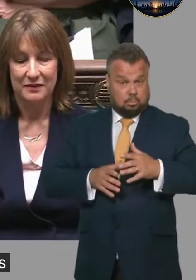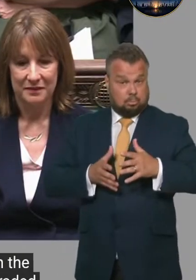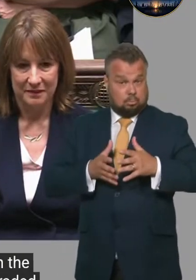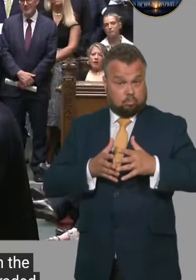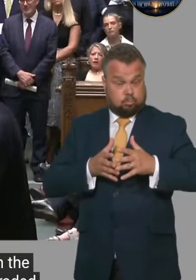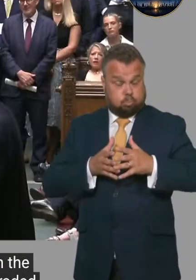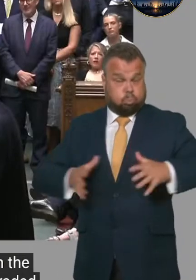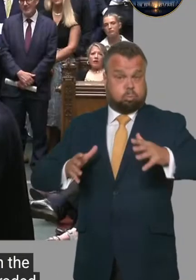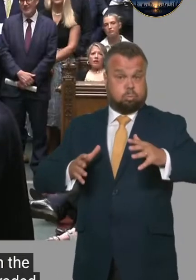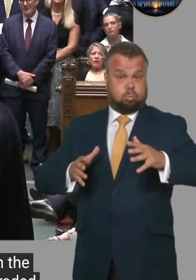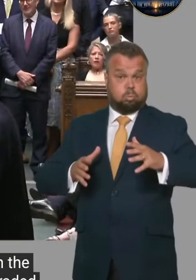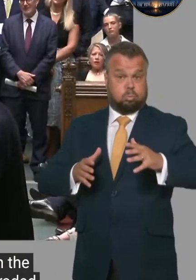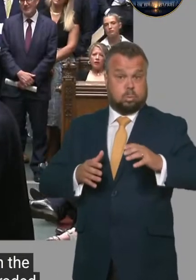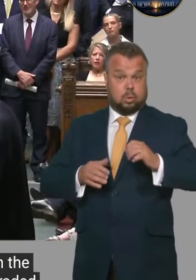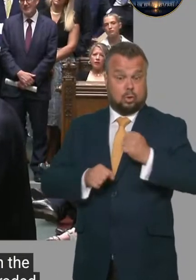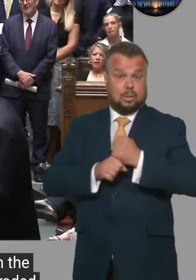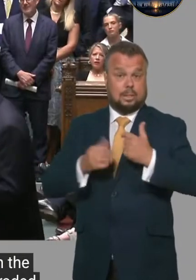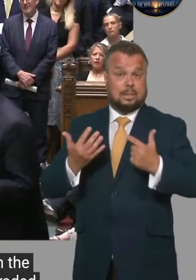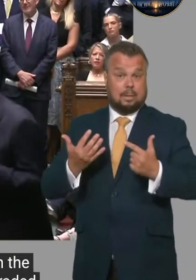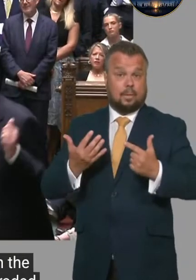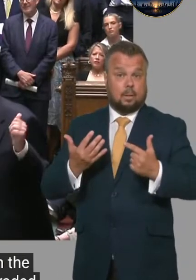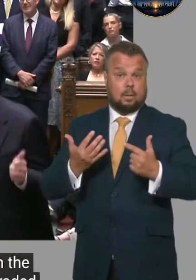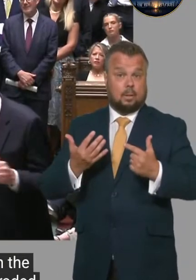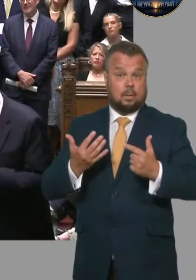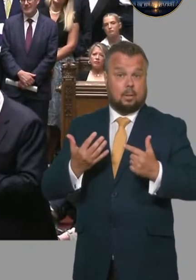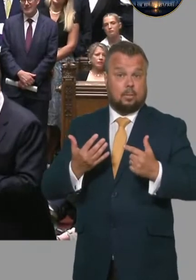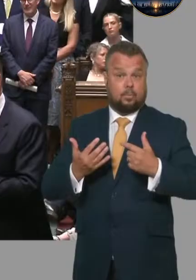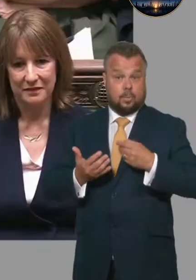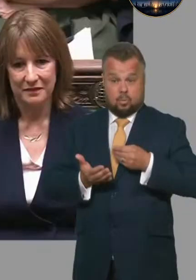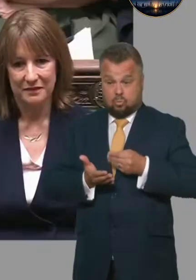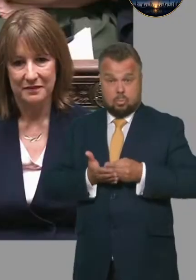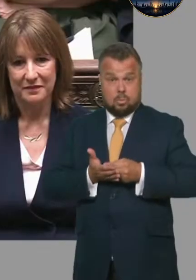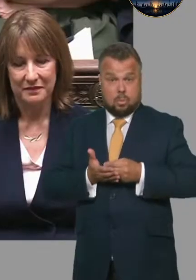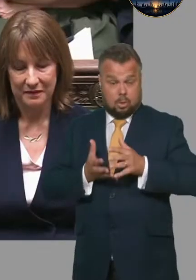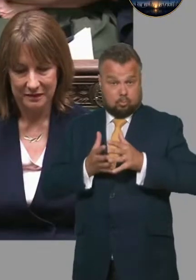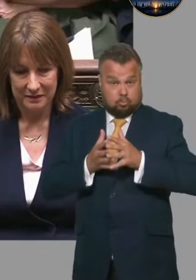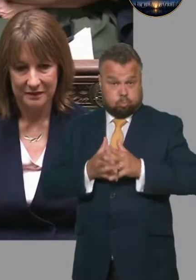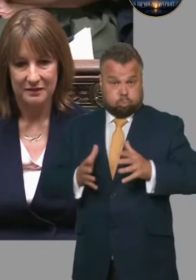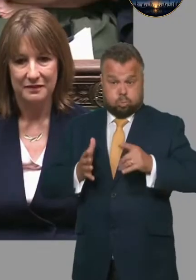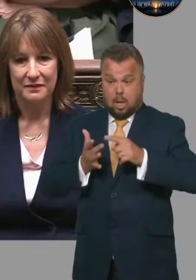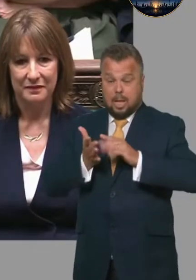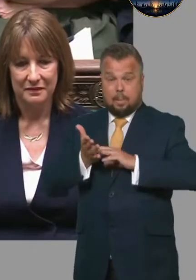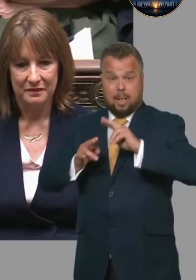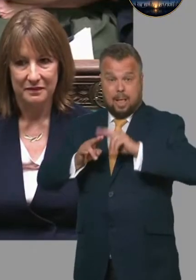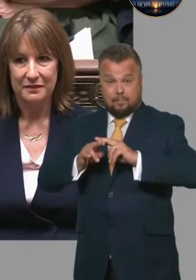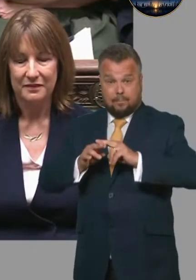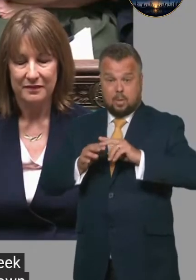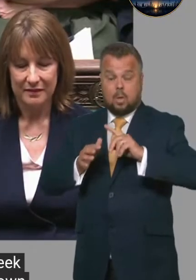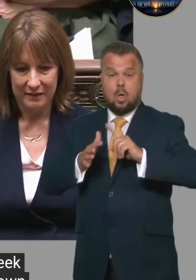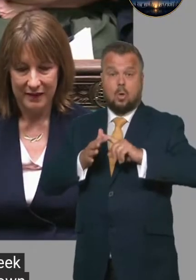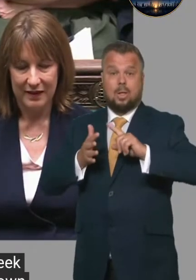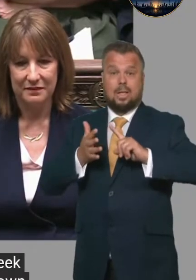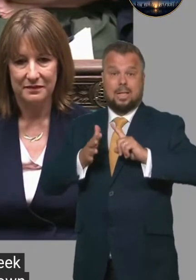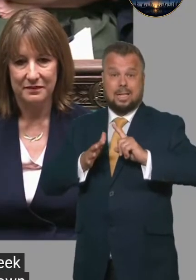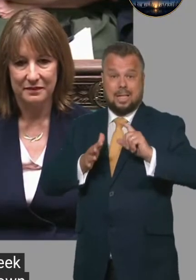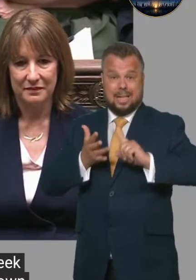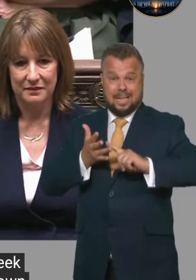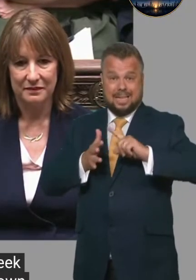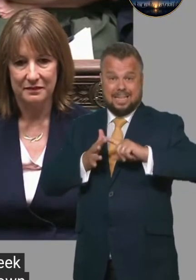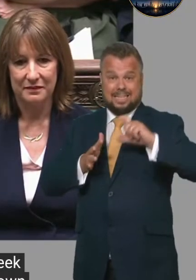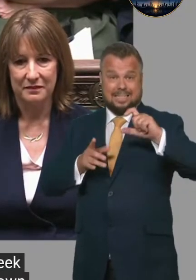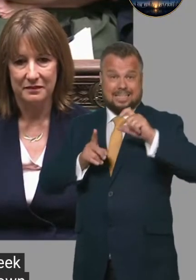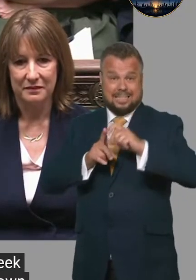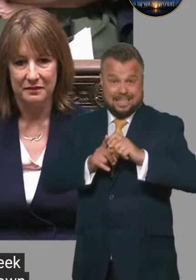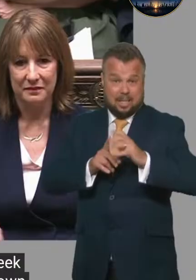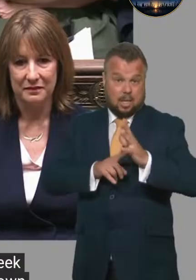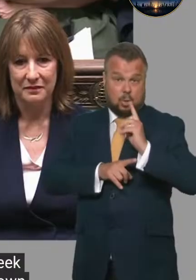down. Inflation was better. That is because with this chance, we have the right economic plan and we can weather the global storms in the